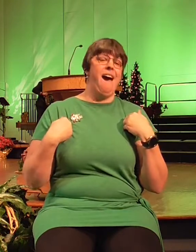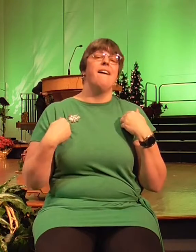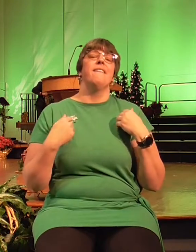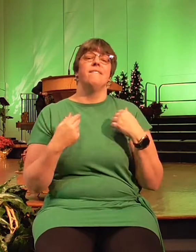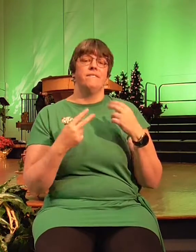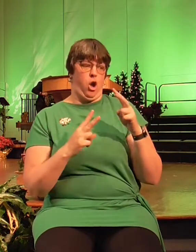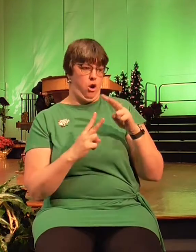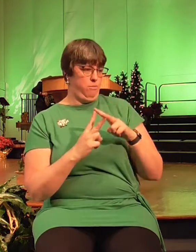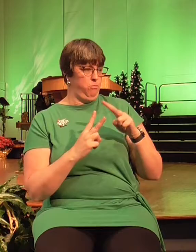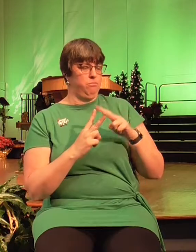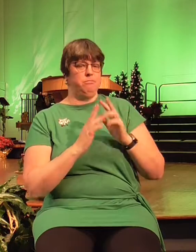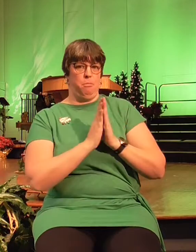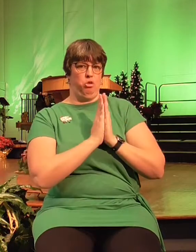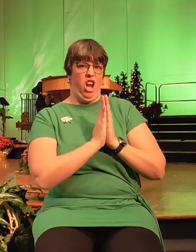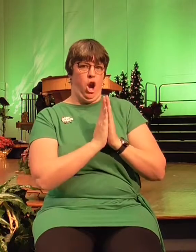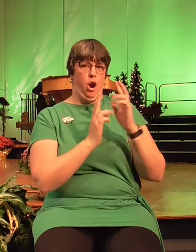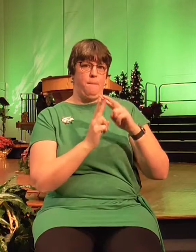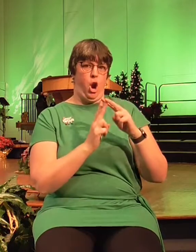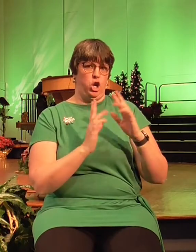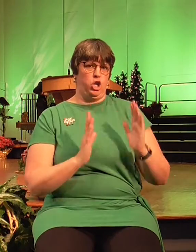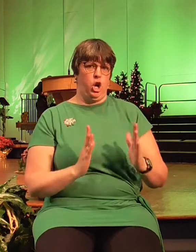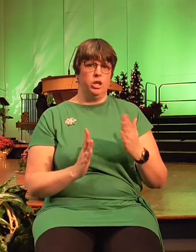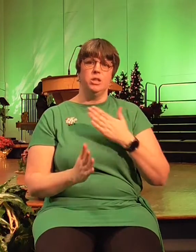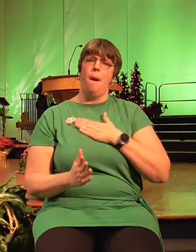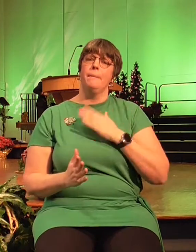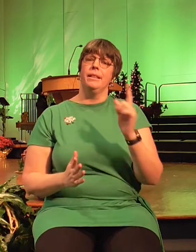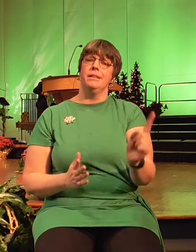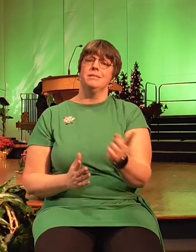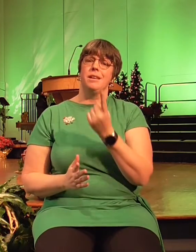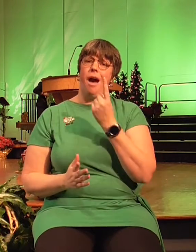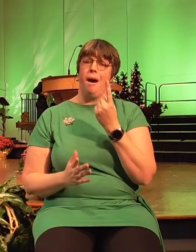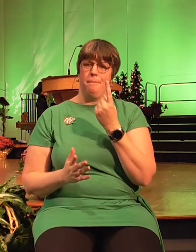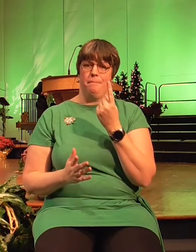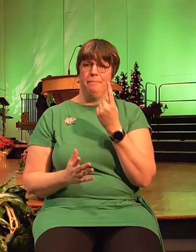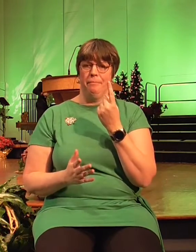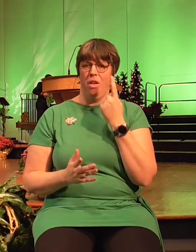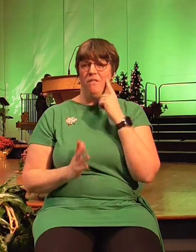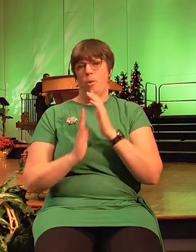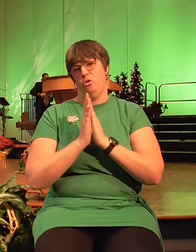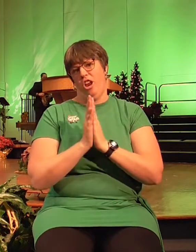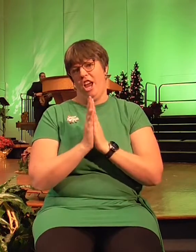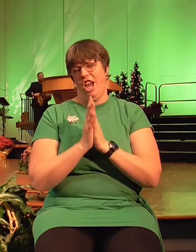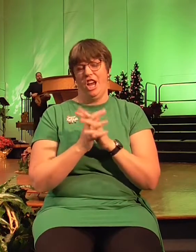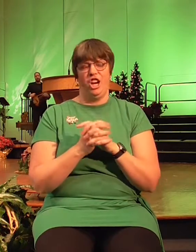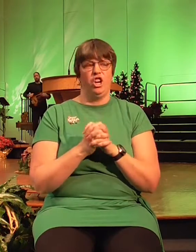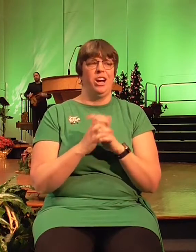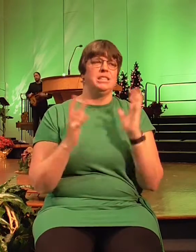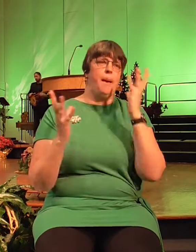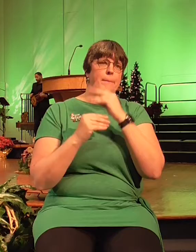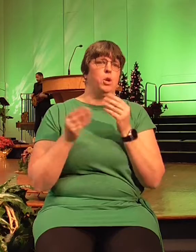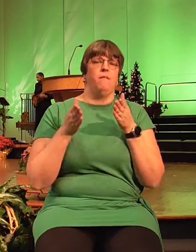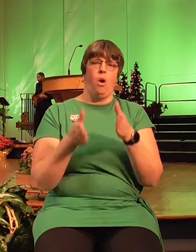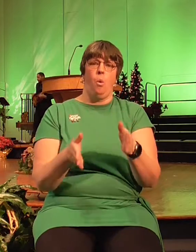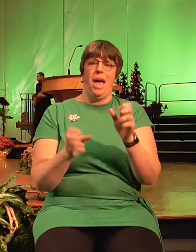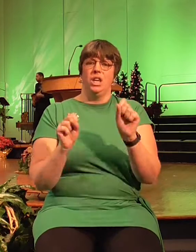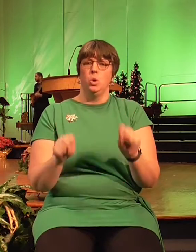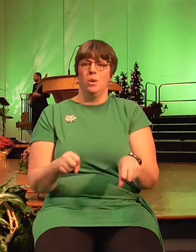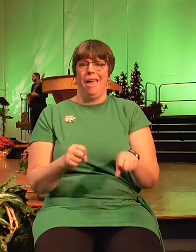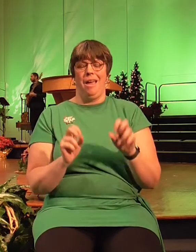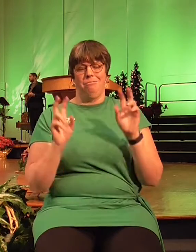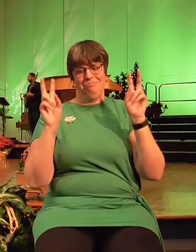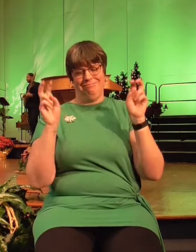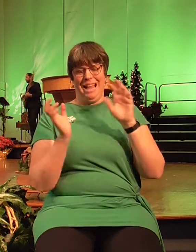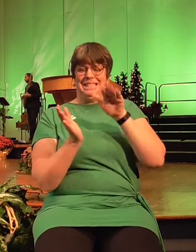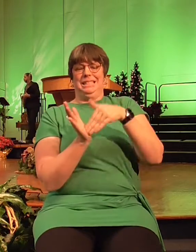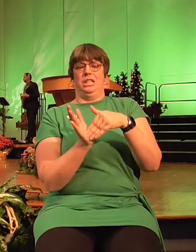prayer partners coming down front. Please step forward and have an affirmative prayer. It's a beautiful way to kind of center yourself